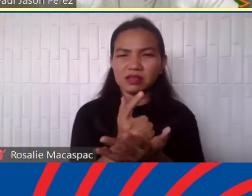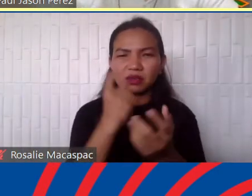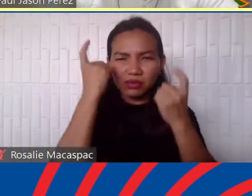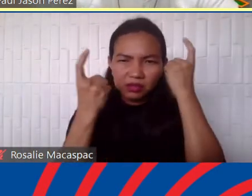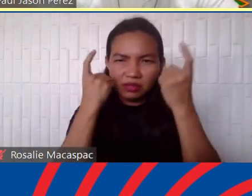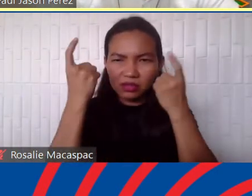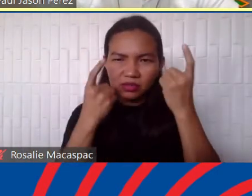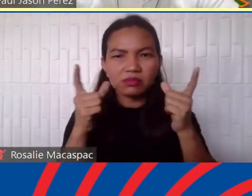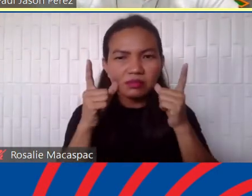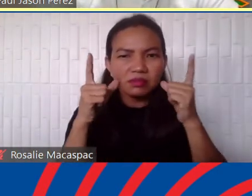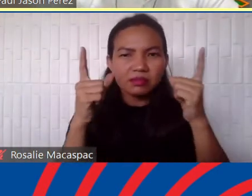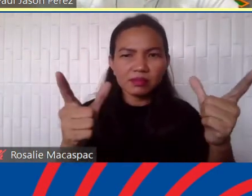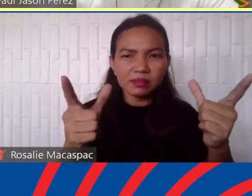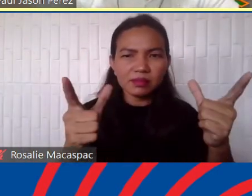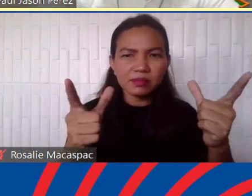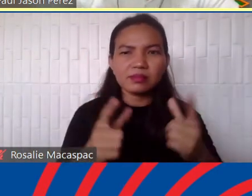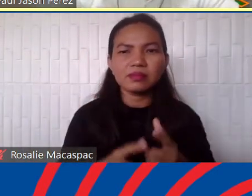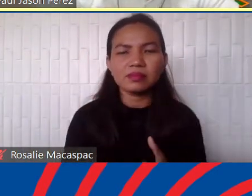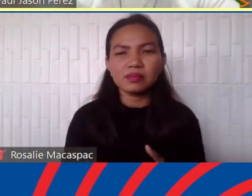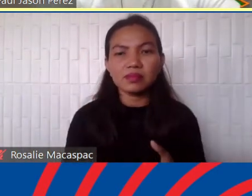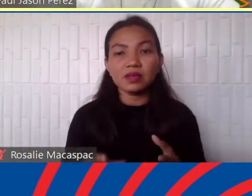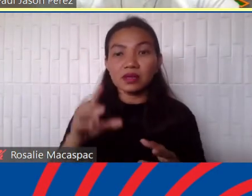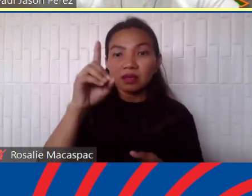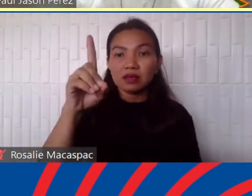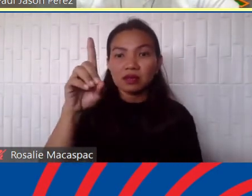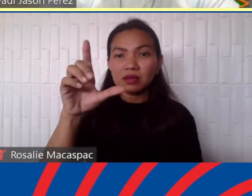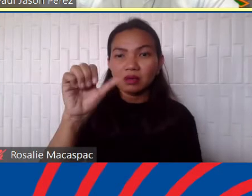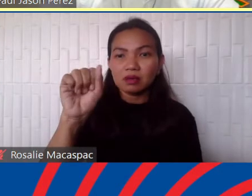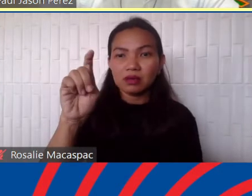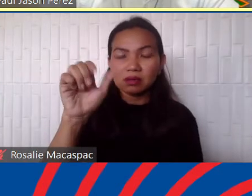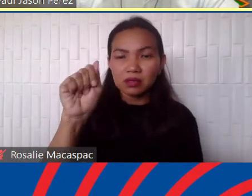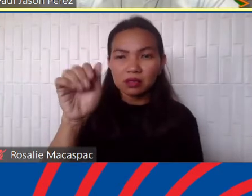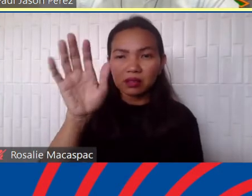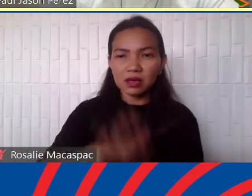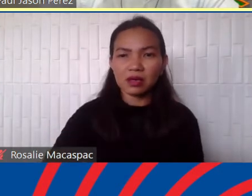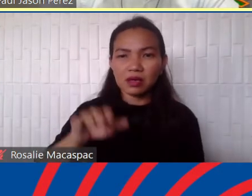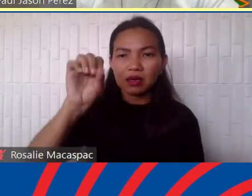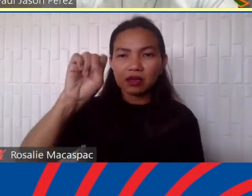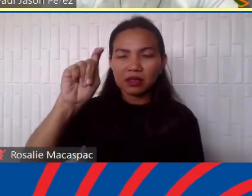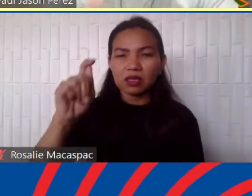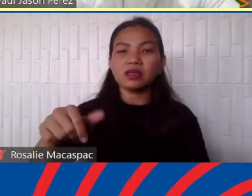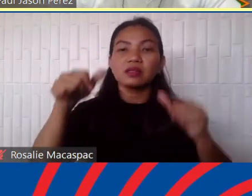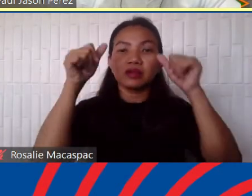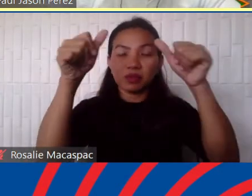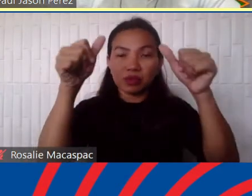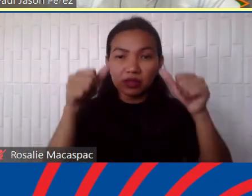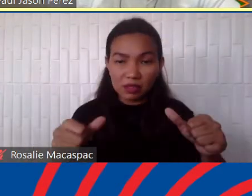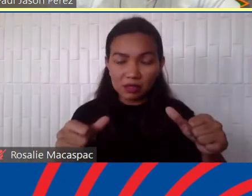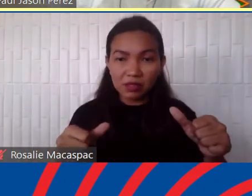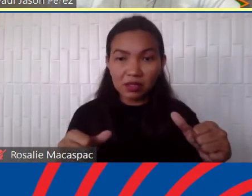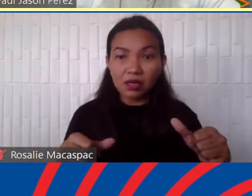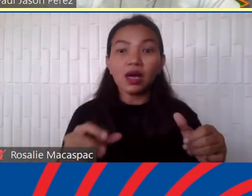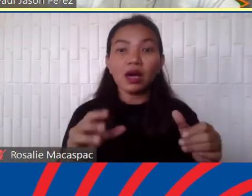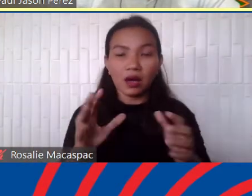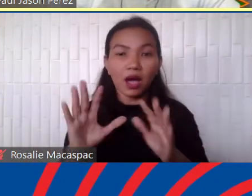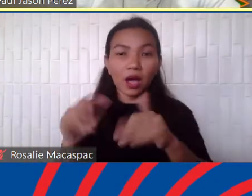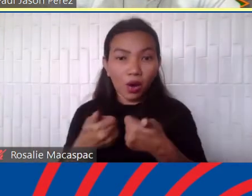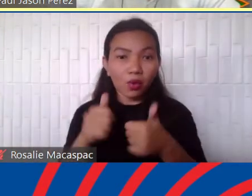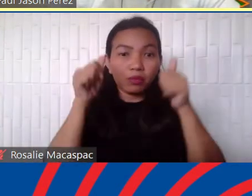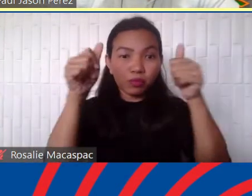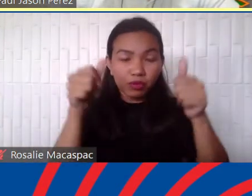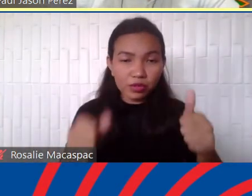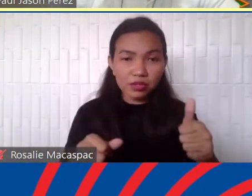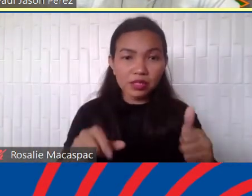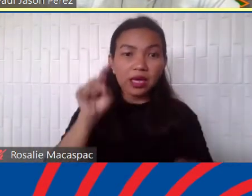look for data sets and then post it. So in order for you to post, you can just click on the